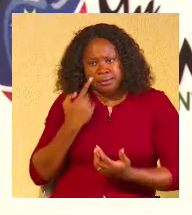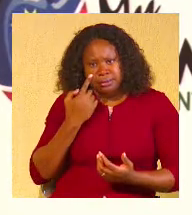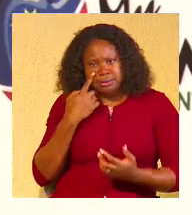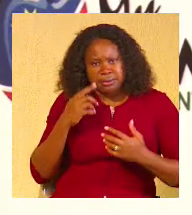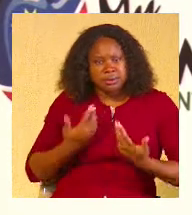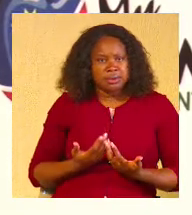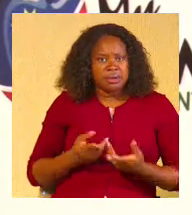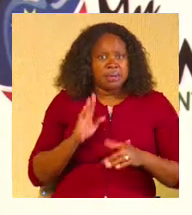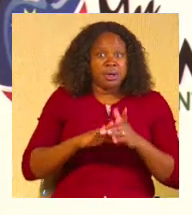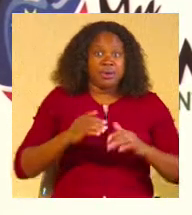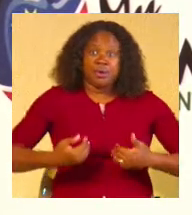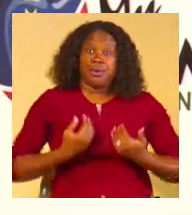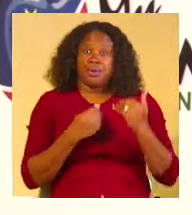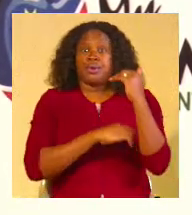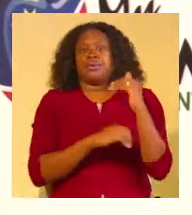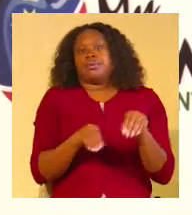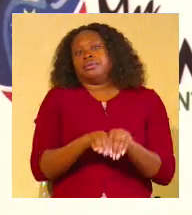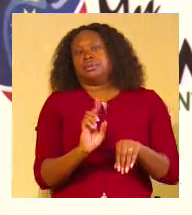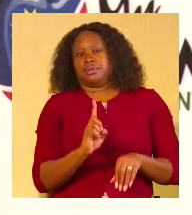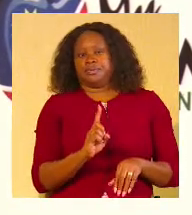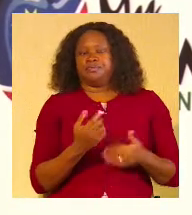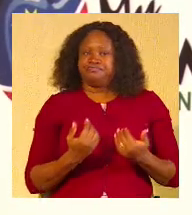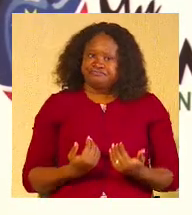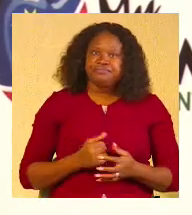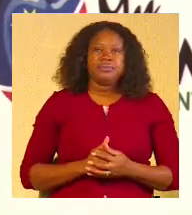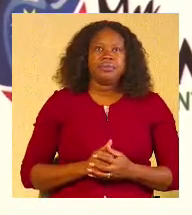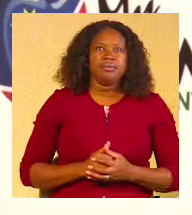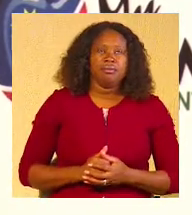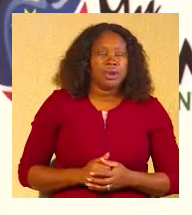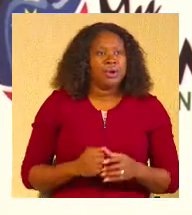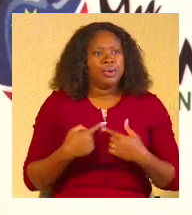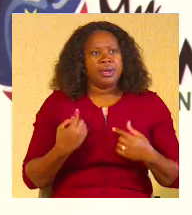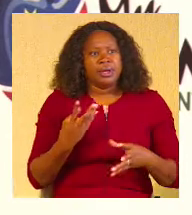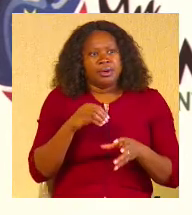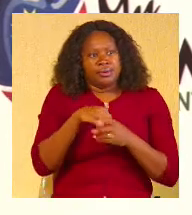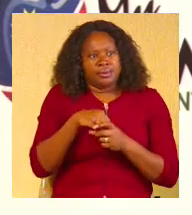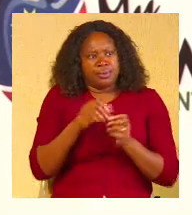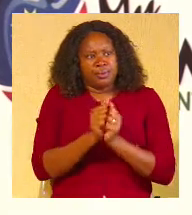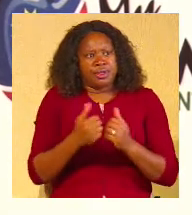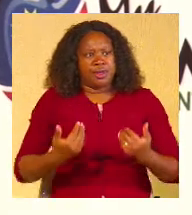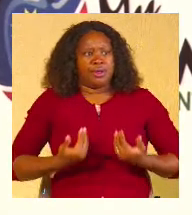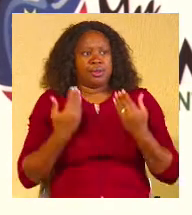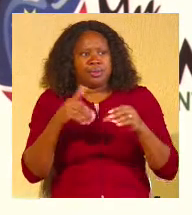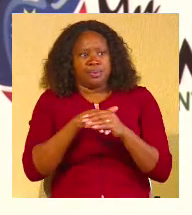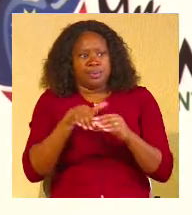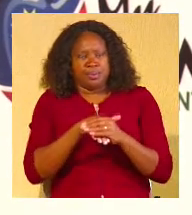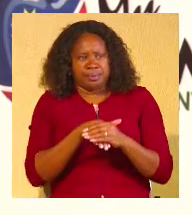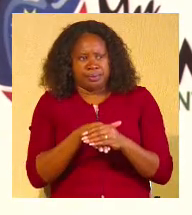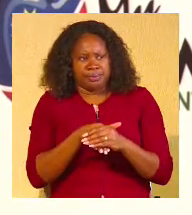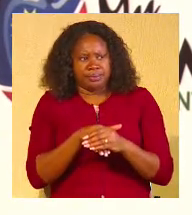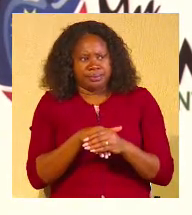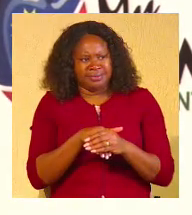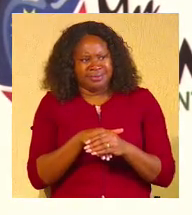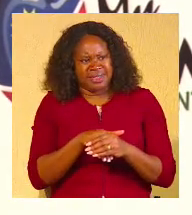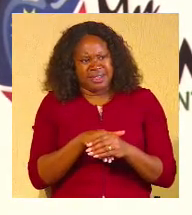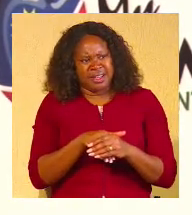terms of what the Youth Council is doing about it, we are planning on engaging with our youth affiliates, that especially, because